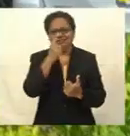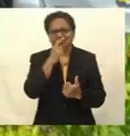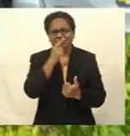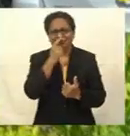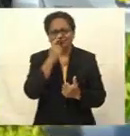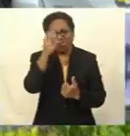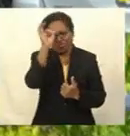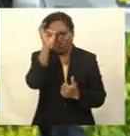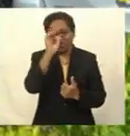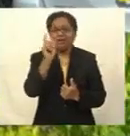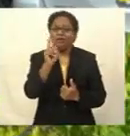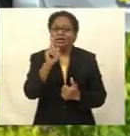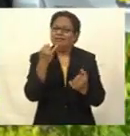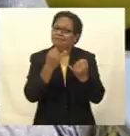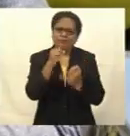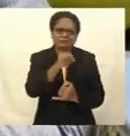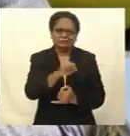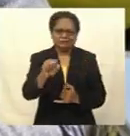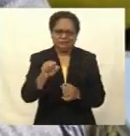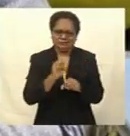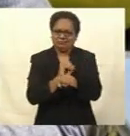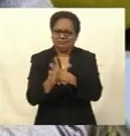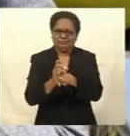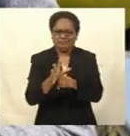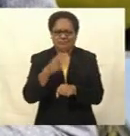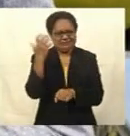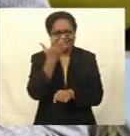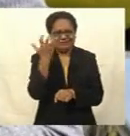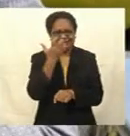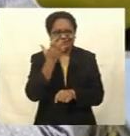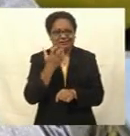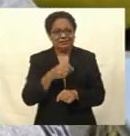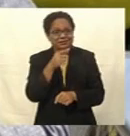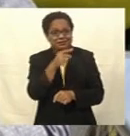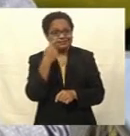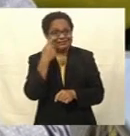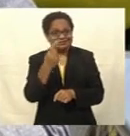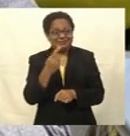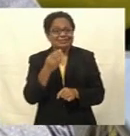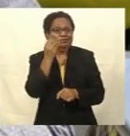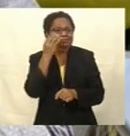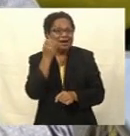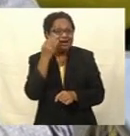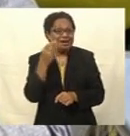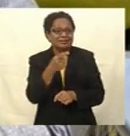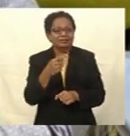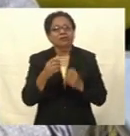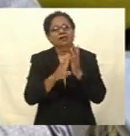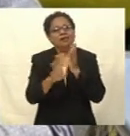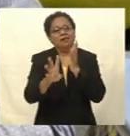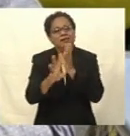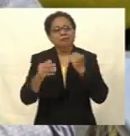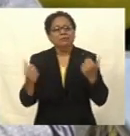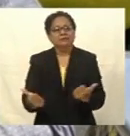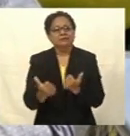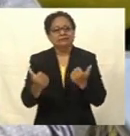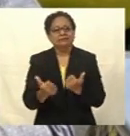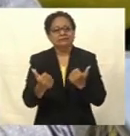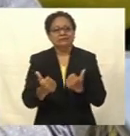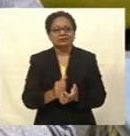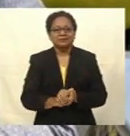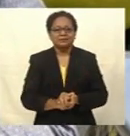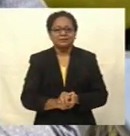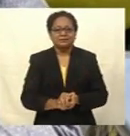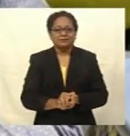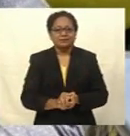seriousness of this disease. This has been the scene outside most supermarkets in the Central Division this morning.